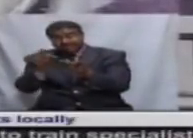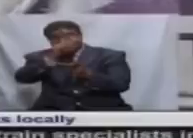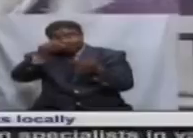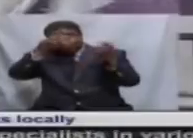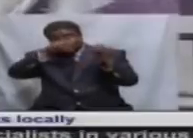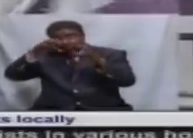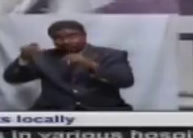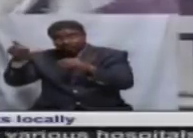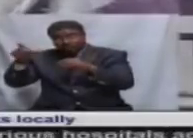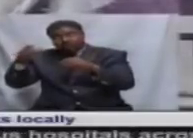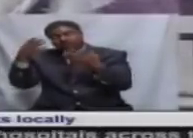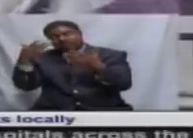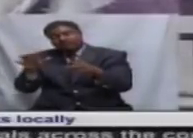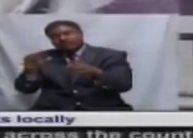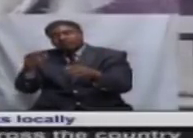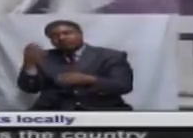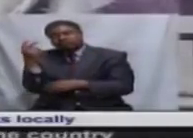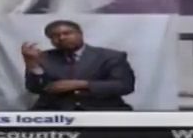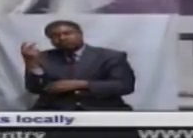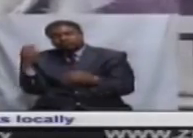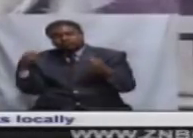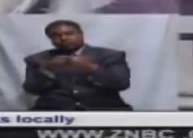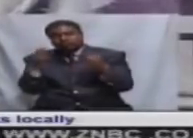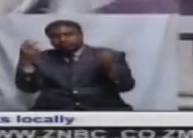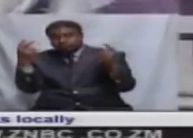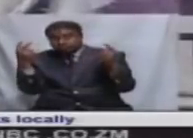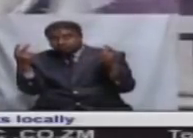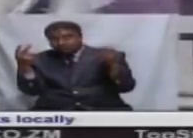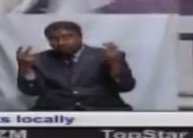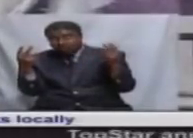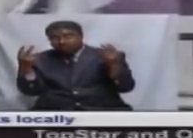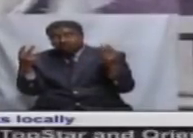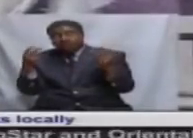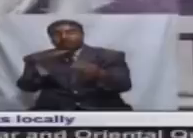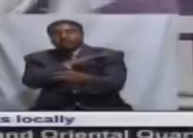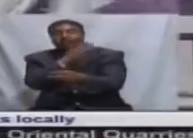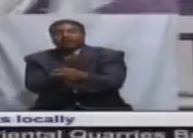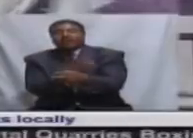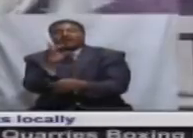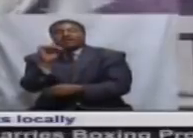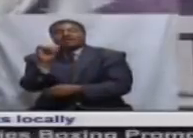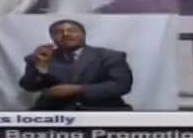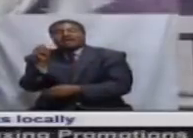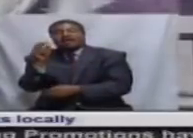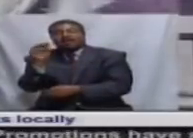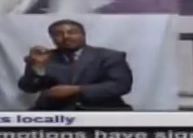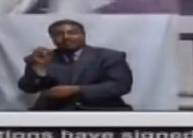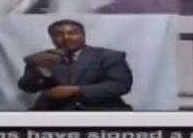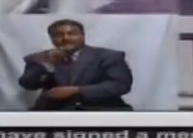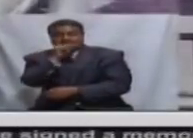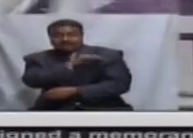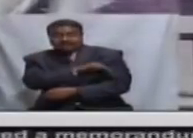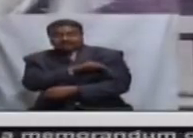the installation of a major component of what a studio must have, and this